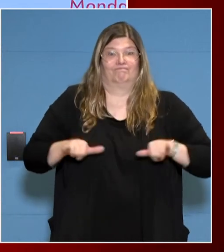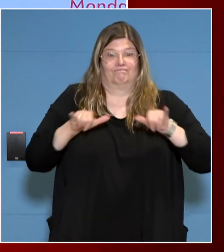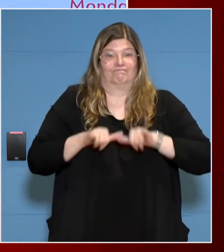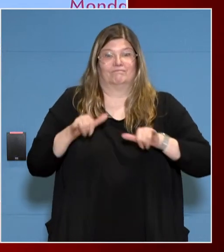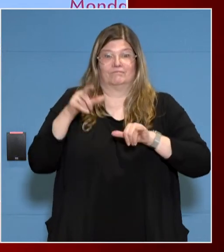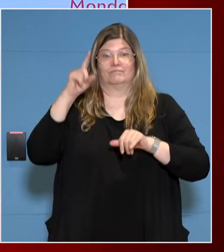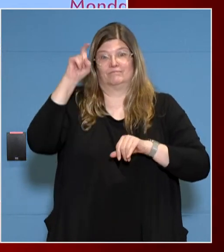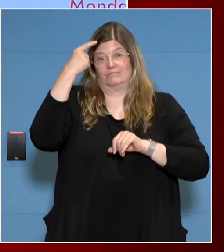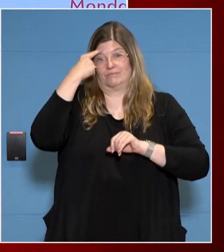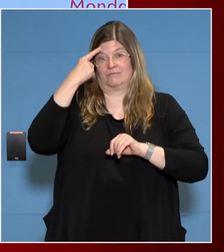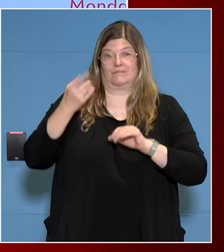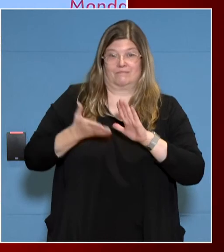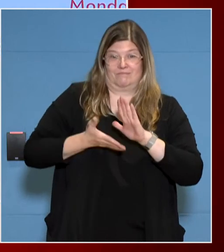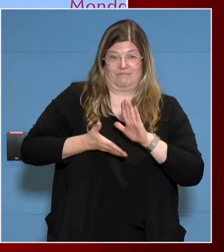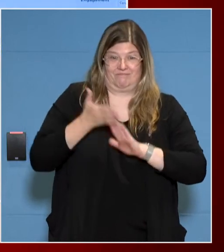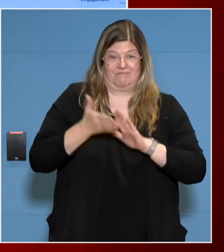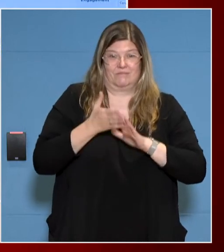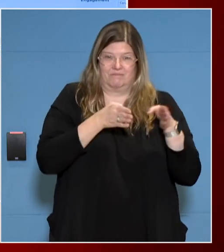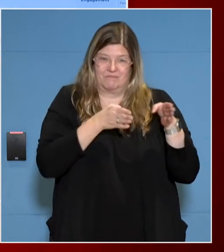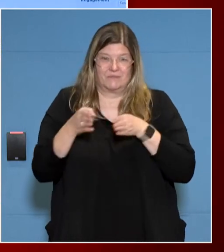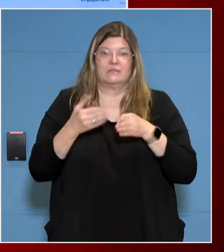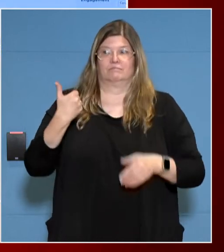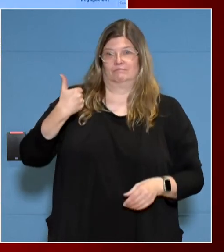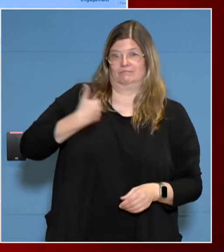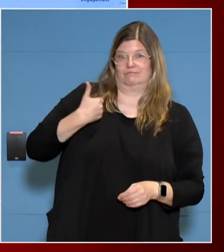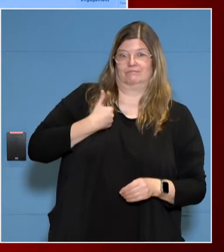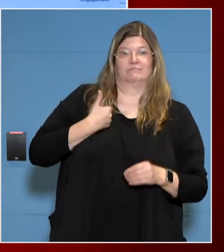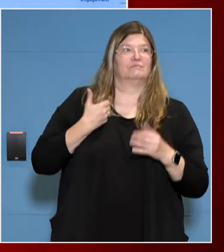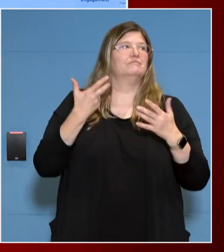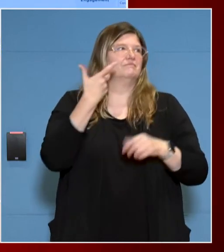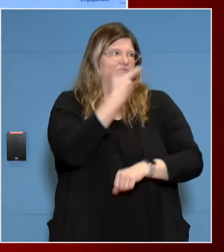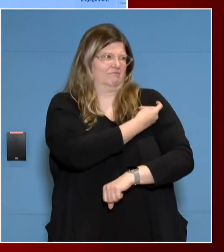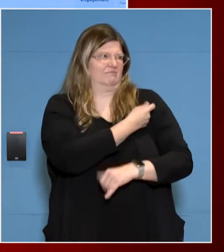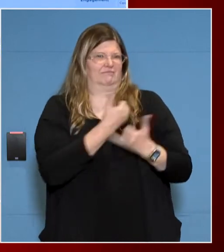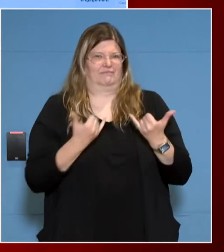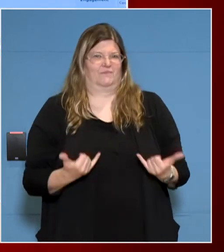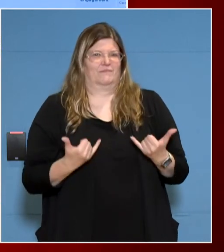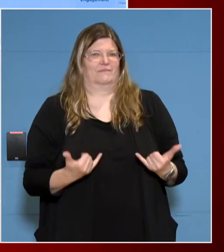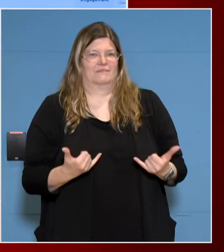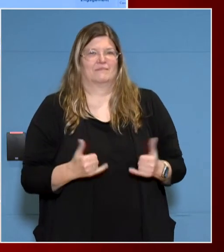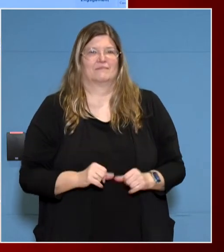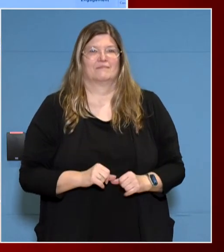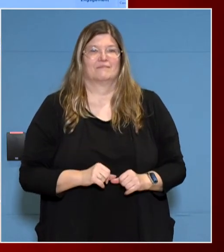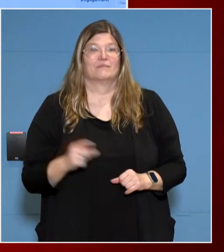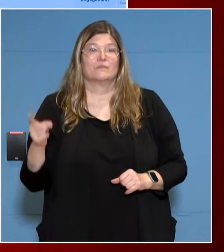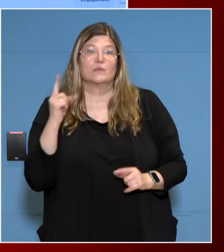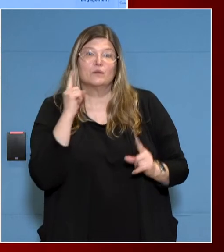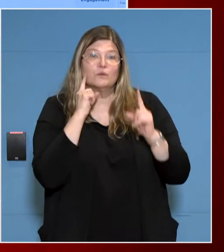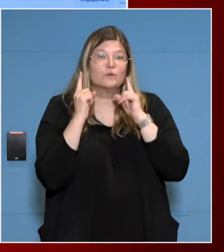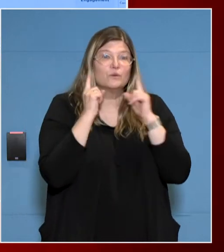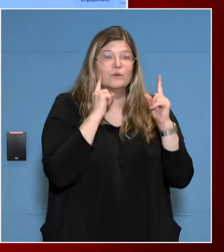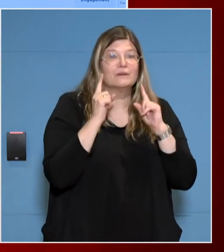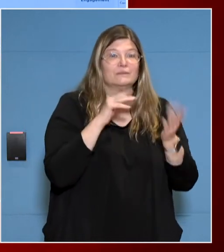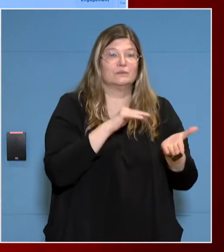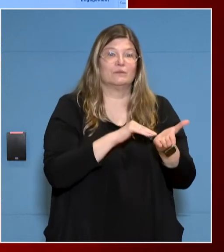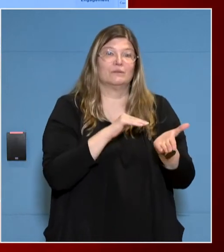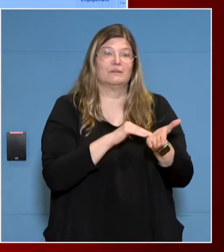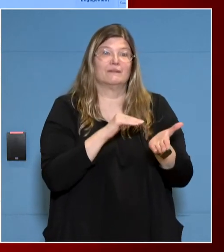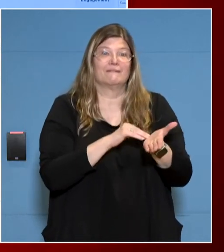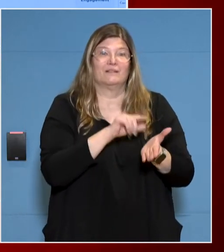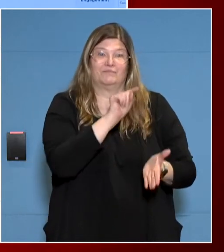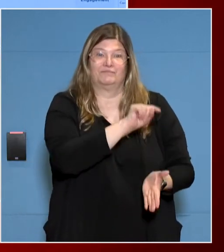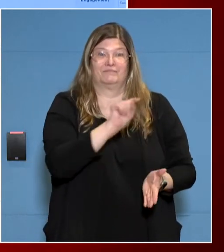get vaccinated here at Kaiser. And you just heard from the doctors how important these vaccinations